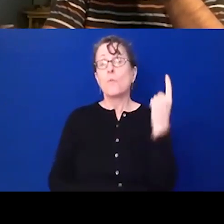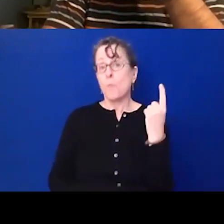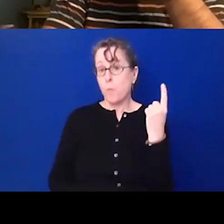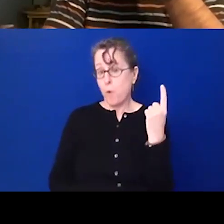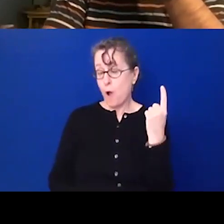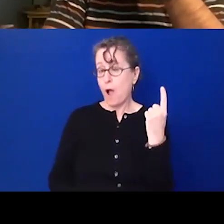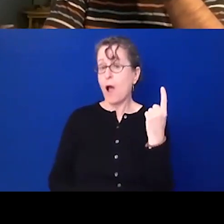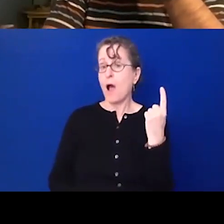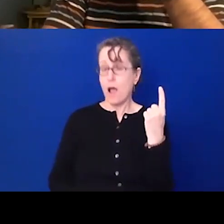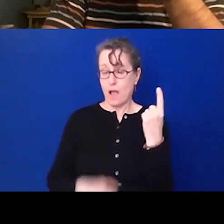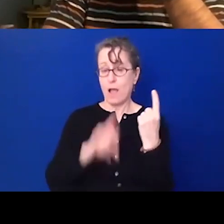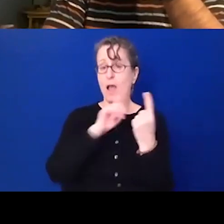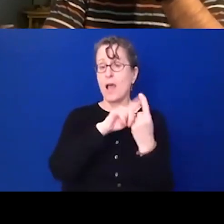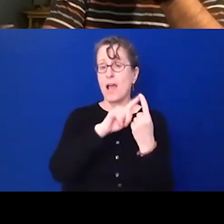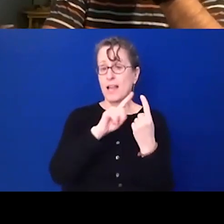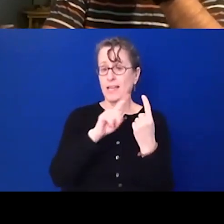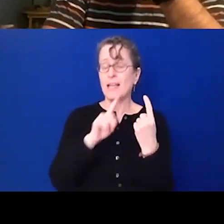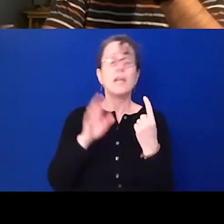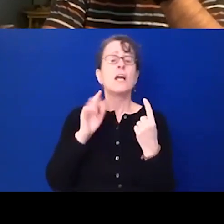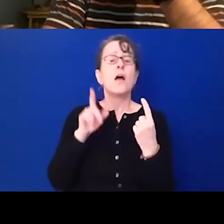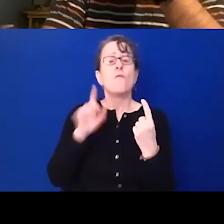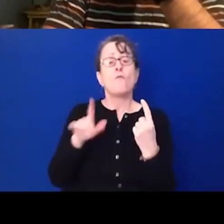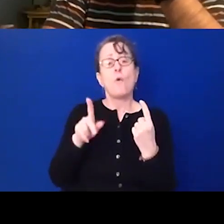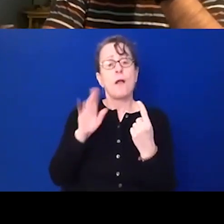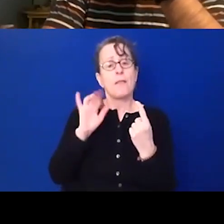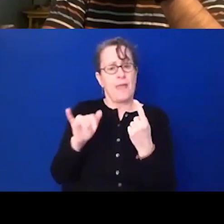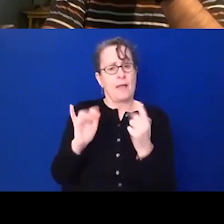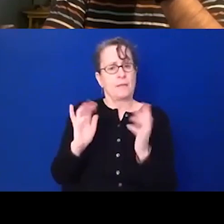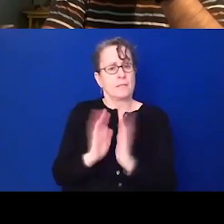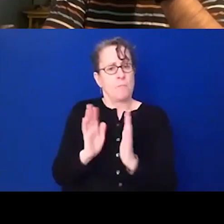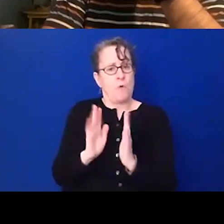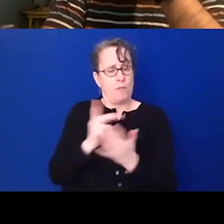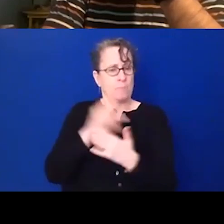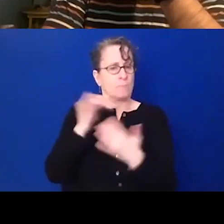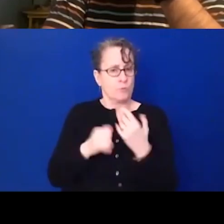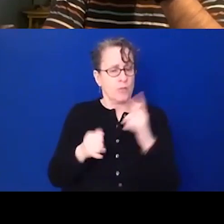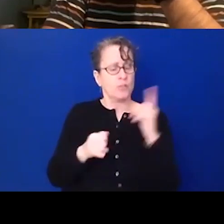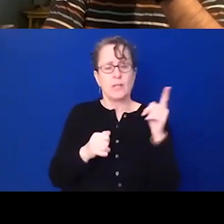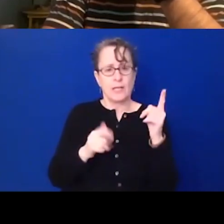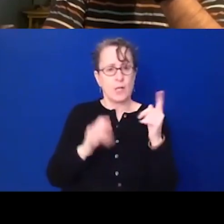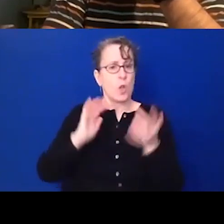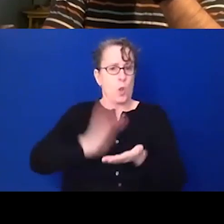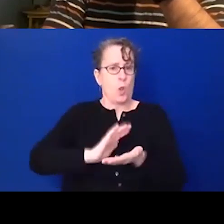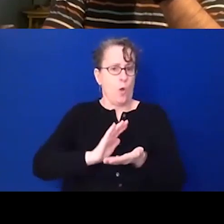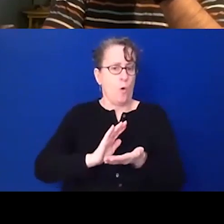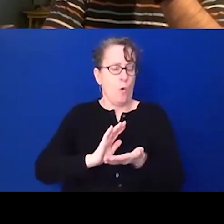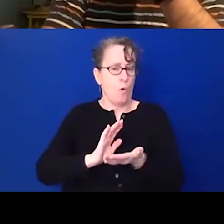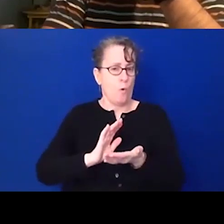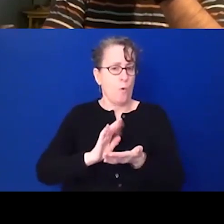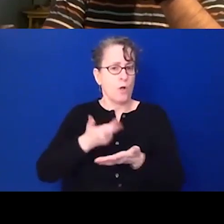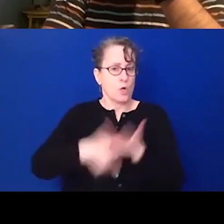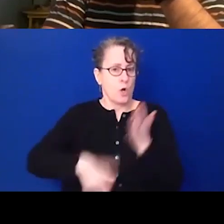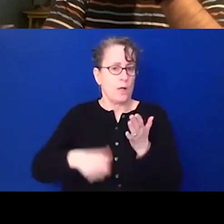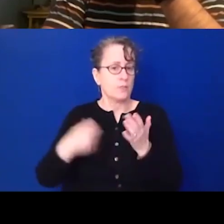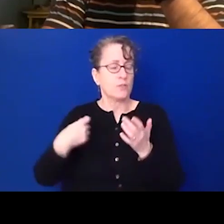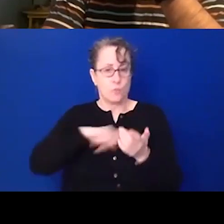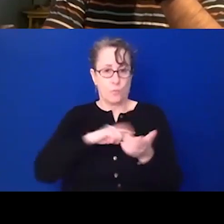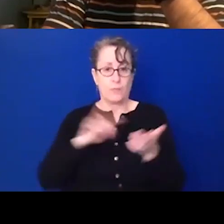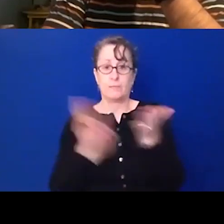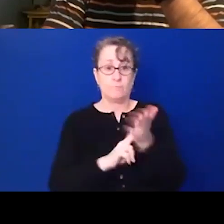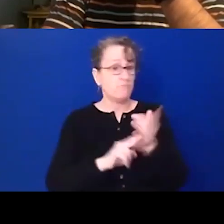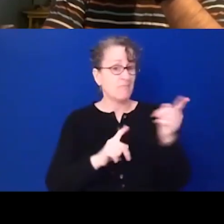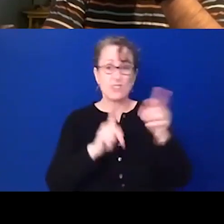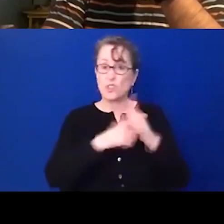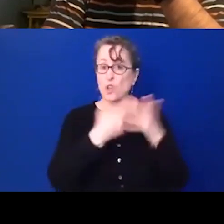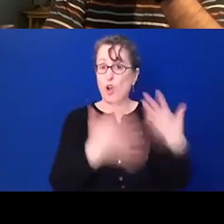for the joints part of the project who got that bid award and is actually at this moment doing that work. There